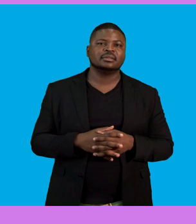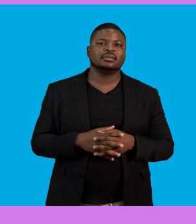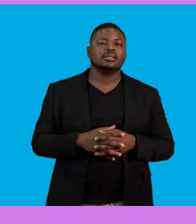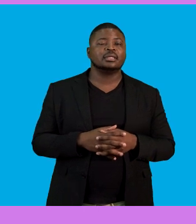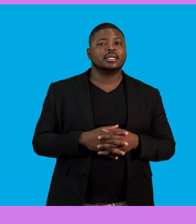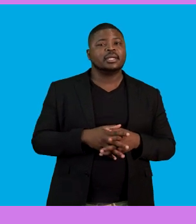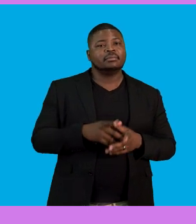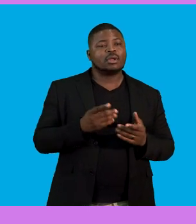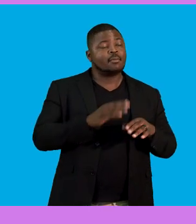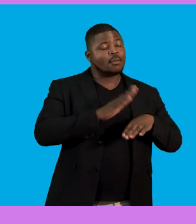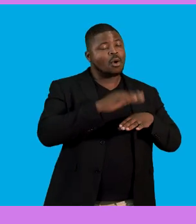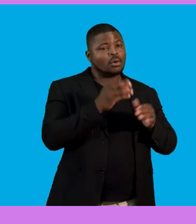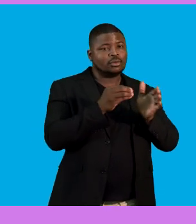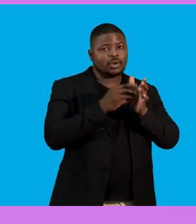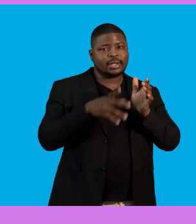learners